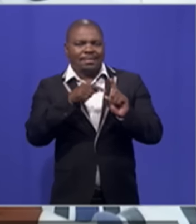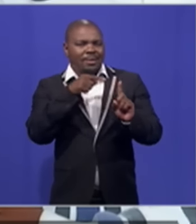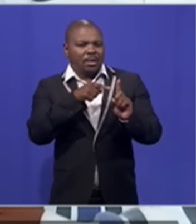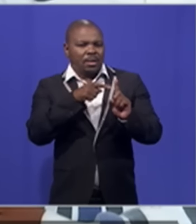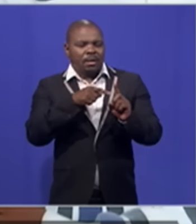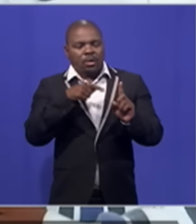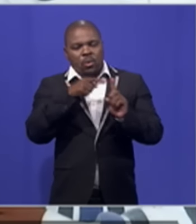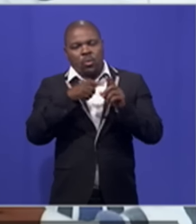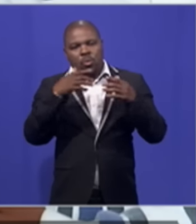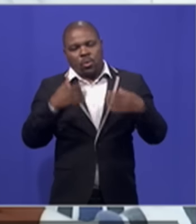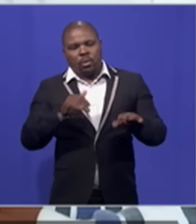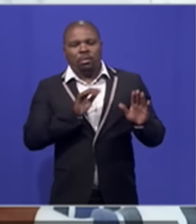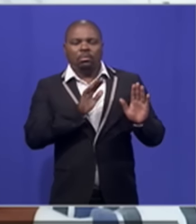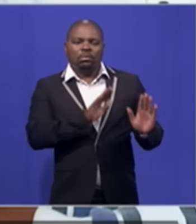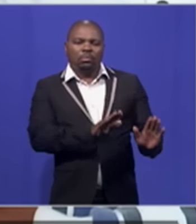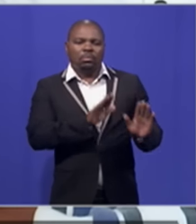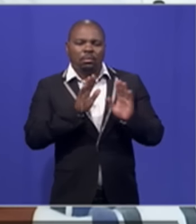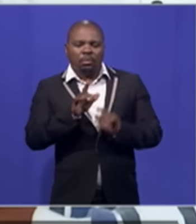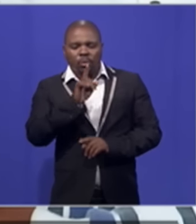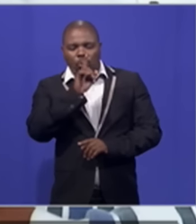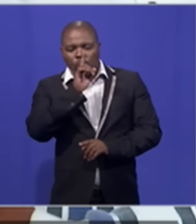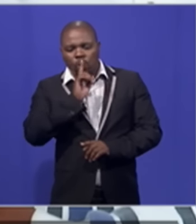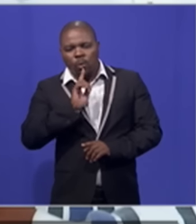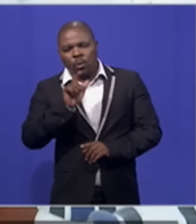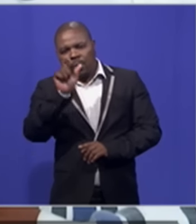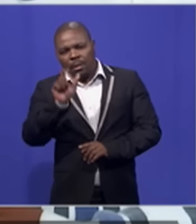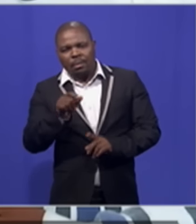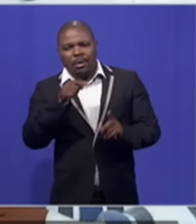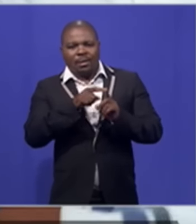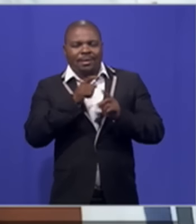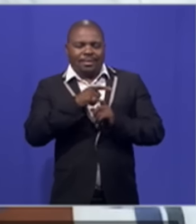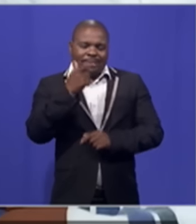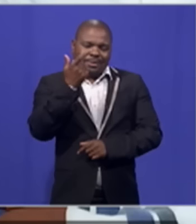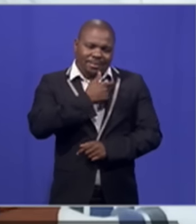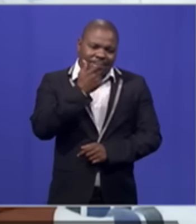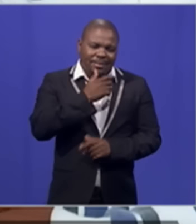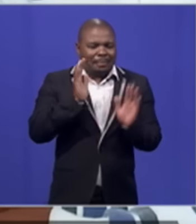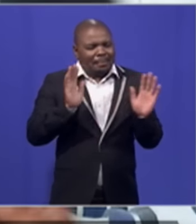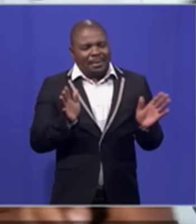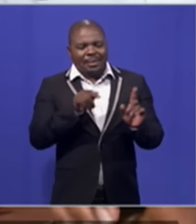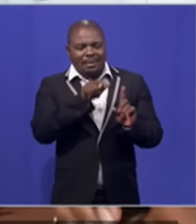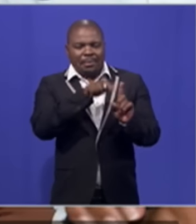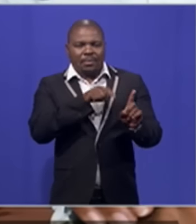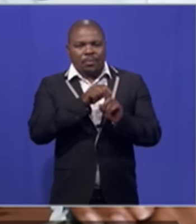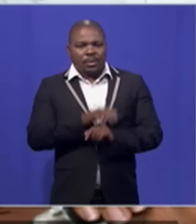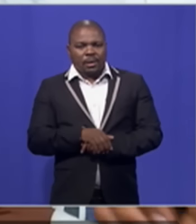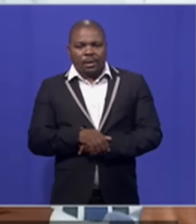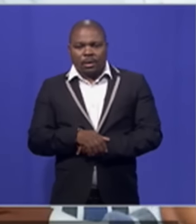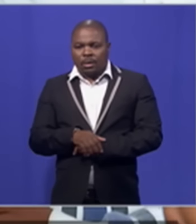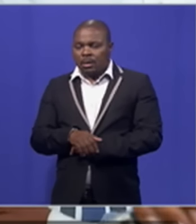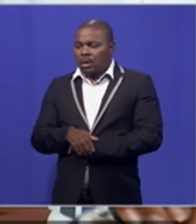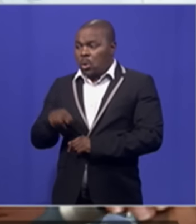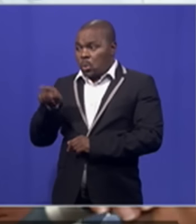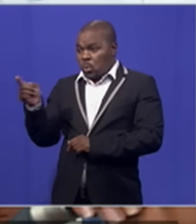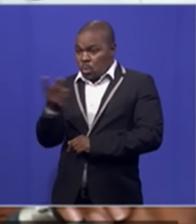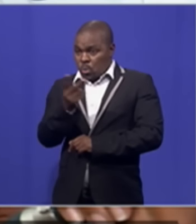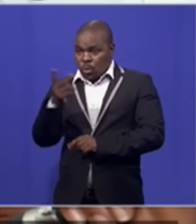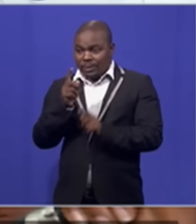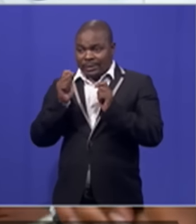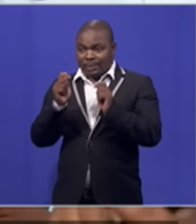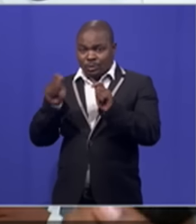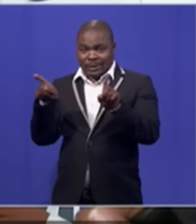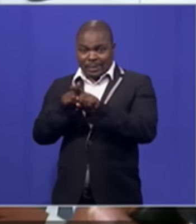She was very very humble o ne dula a ithuletse ha bua fela wa itshehela kore ya ono tsana transport e wane le